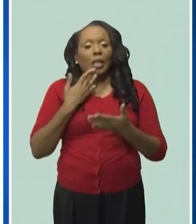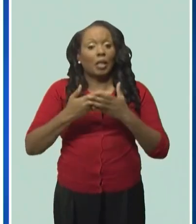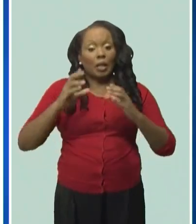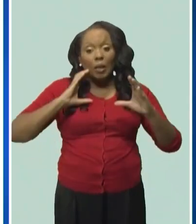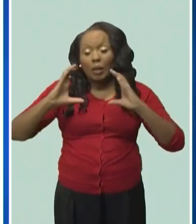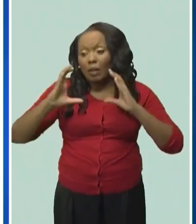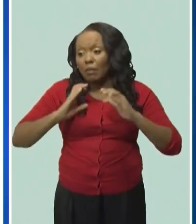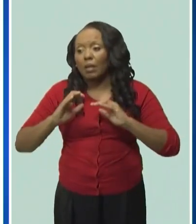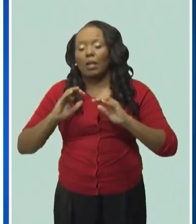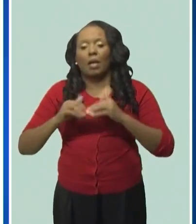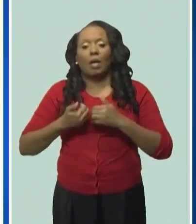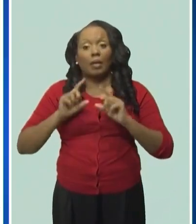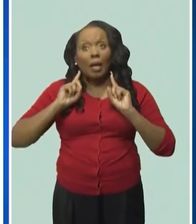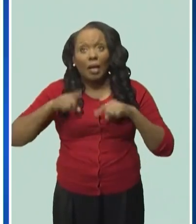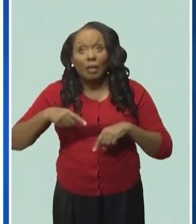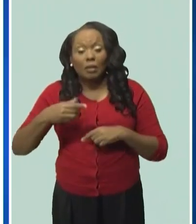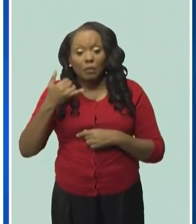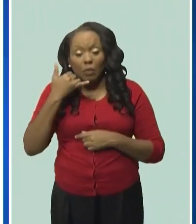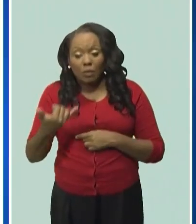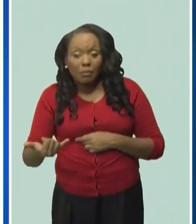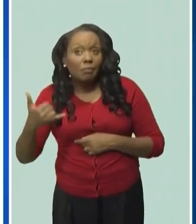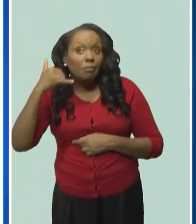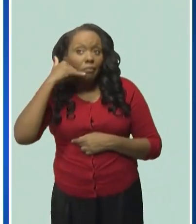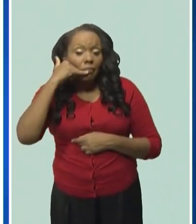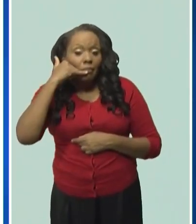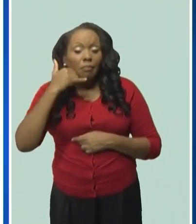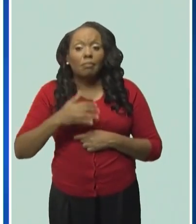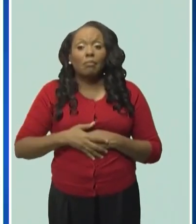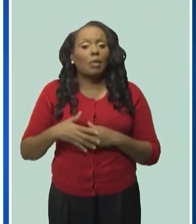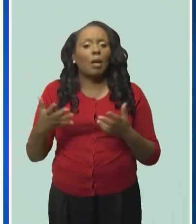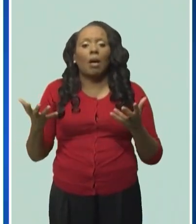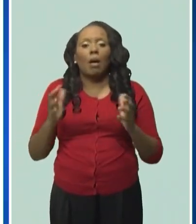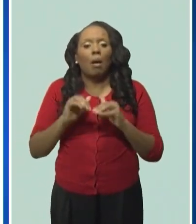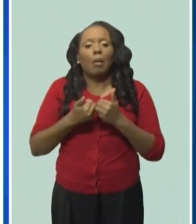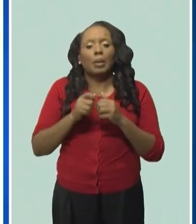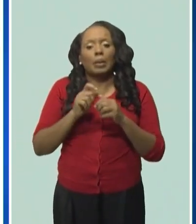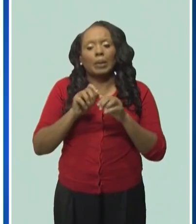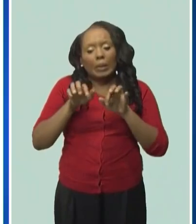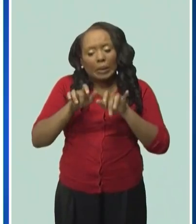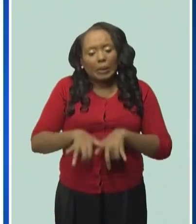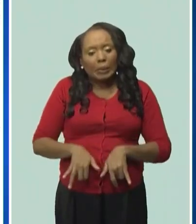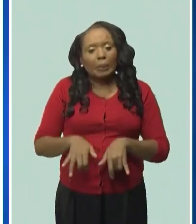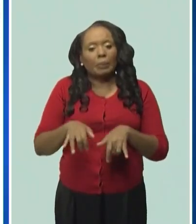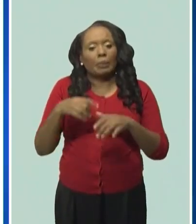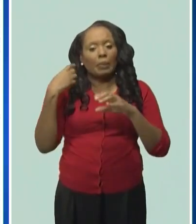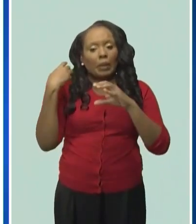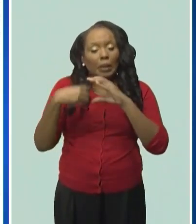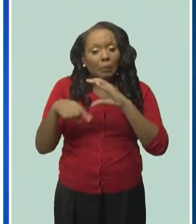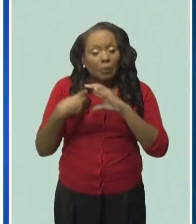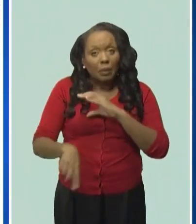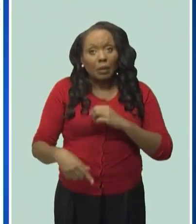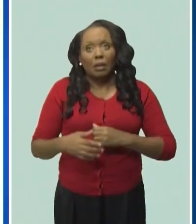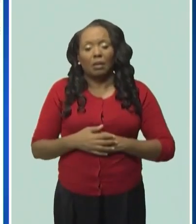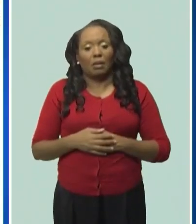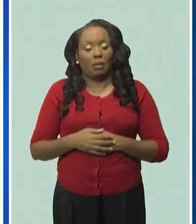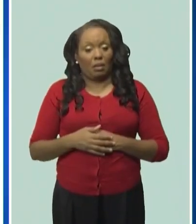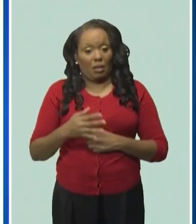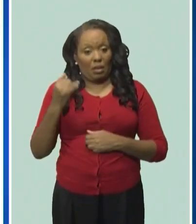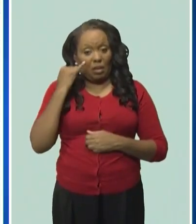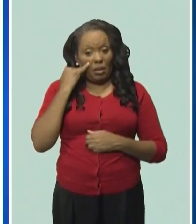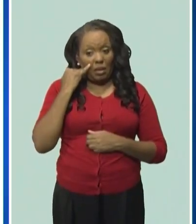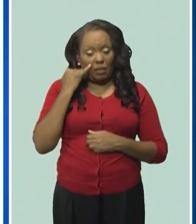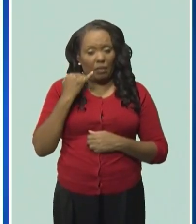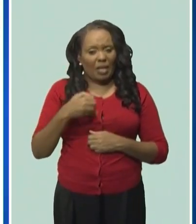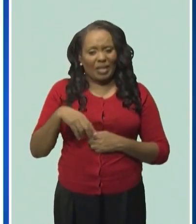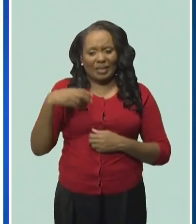answer the telephone, what kind of emails you should write, and then we go into dealing with difficult people.